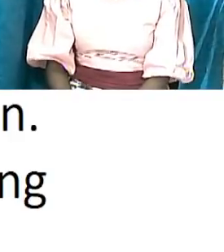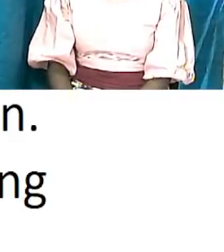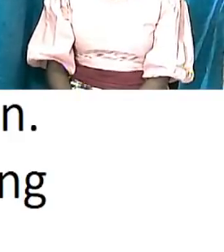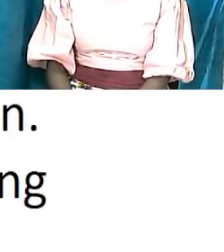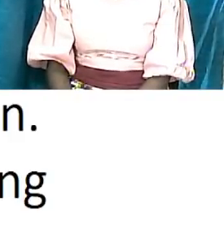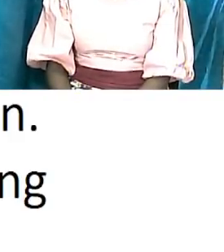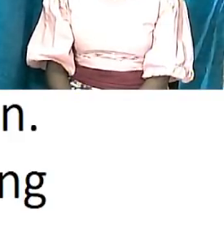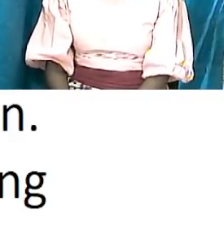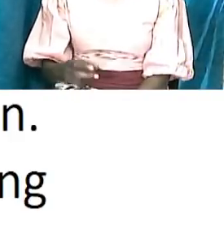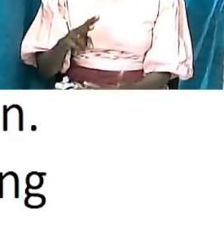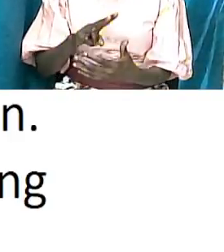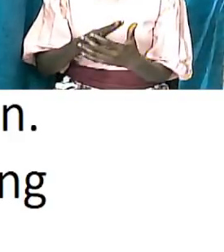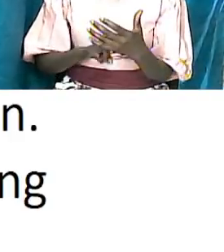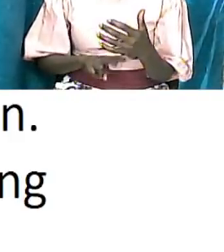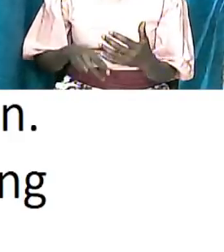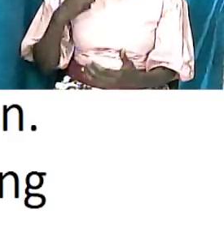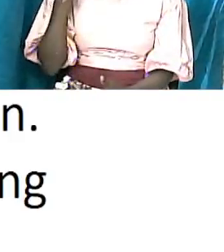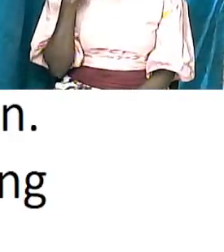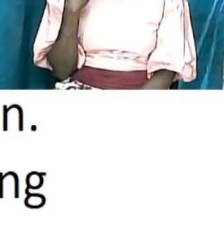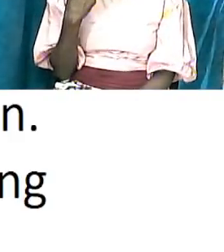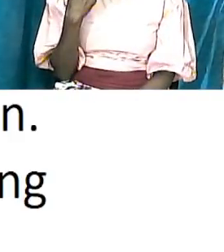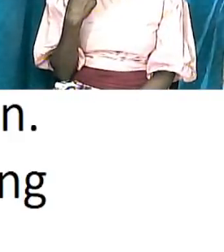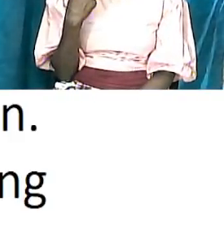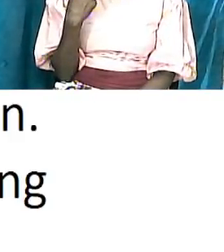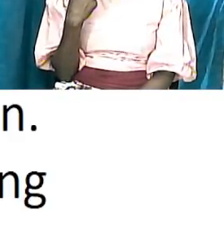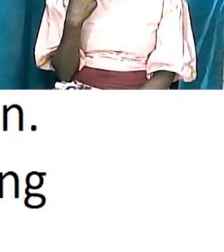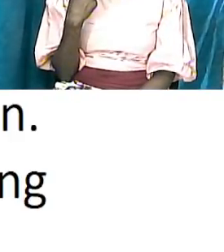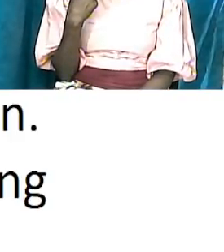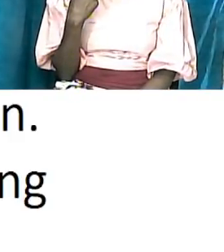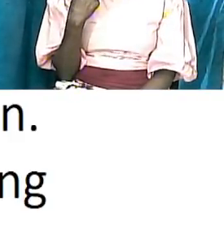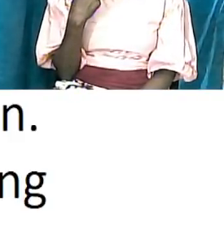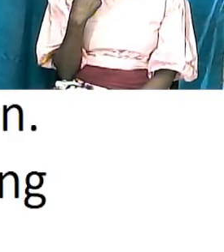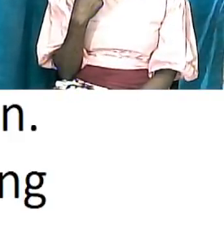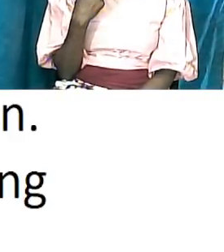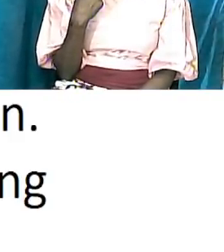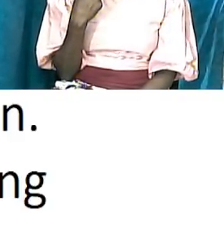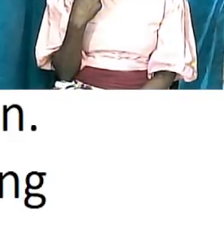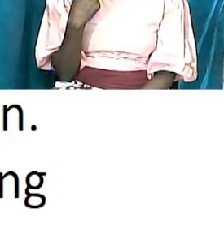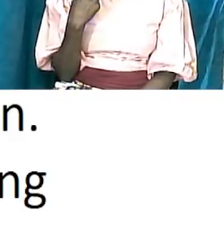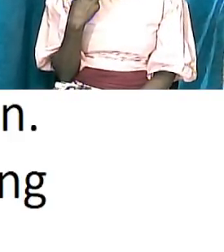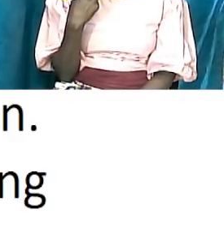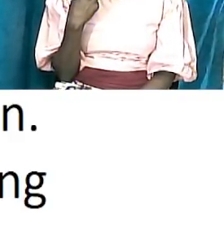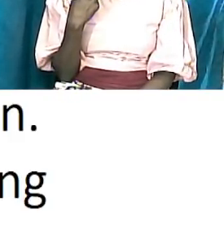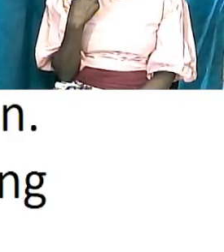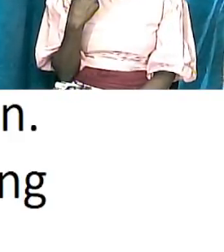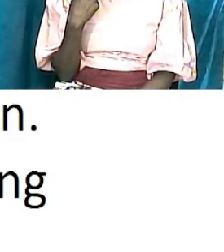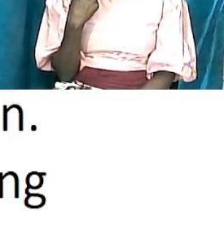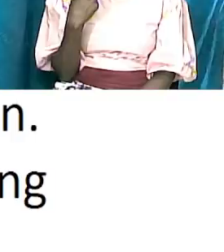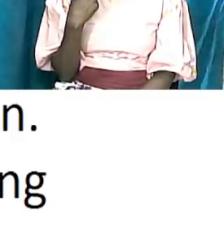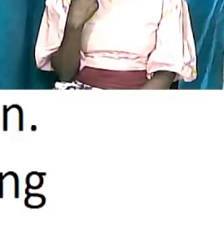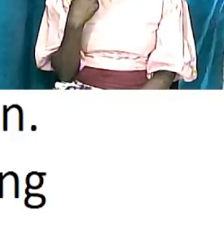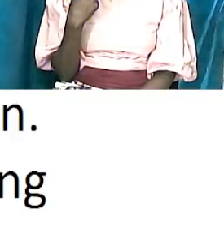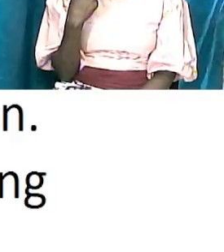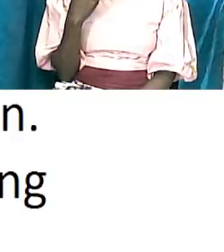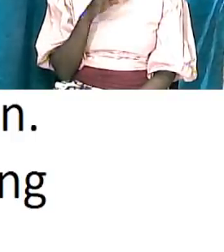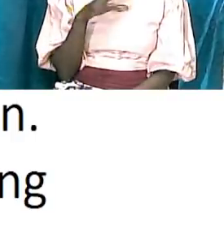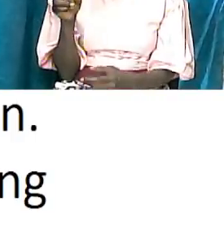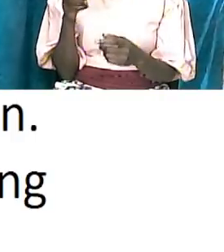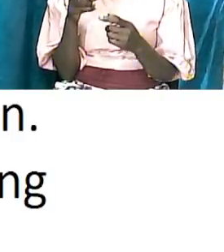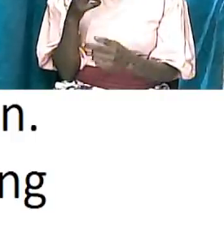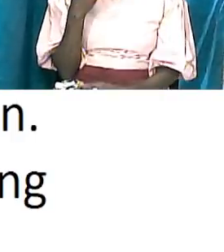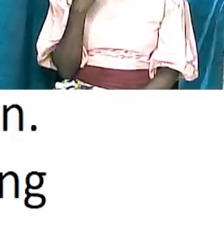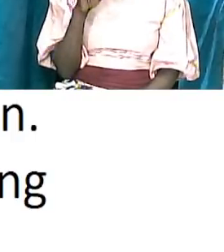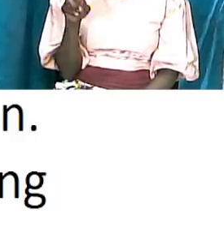from verse 1. So we're going to do a little reading. Don't watch the time. We will always make up on the time. We have time at